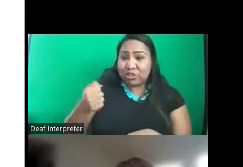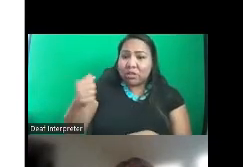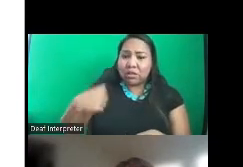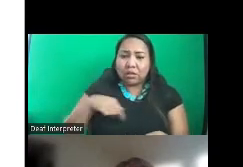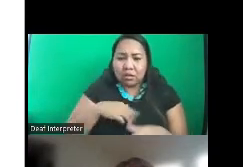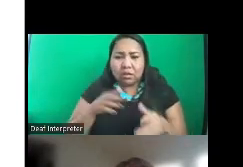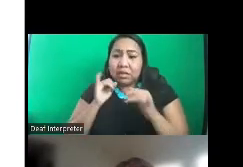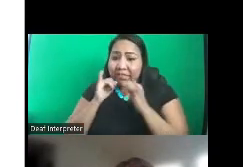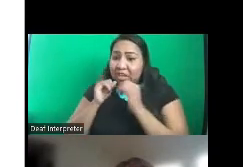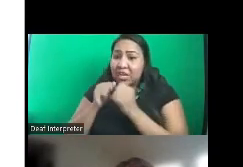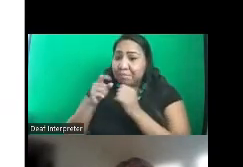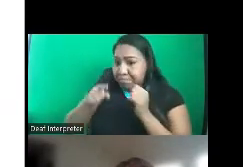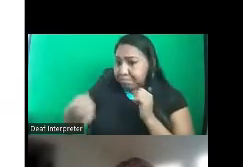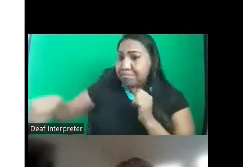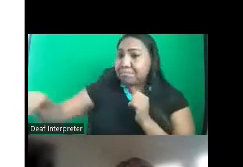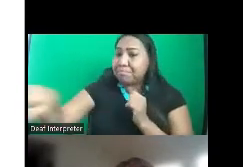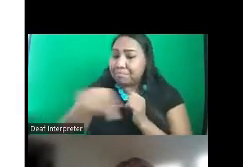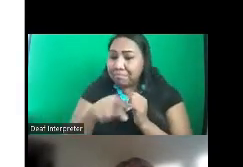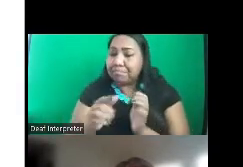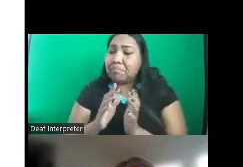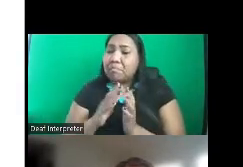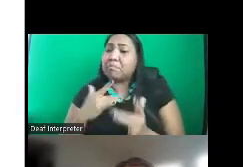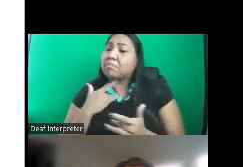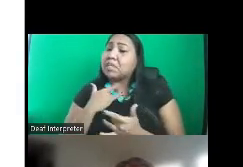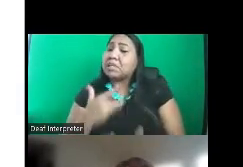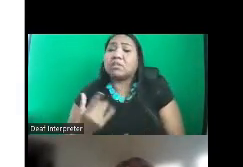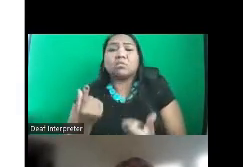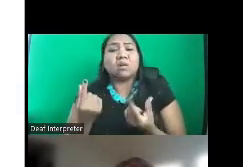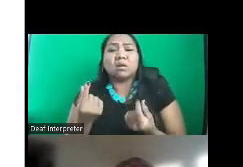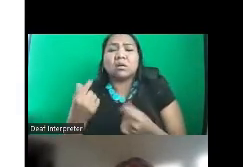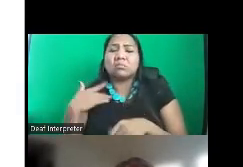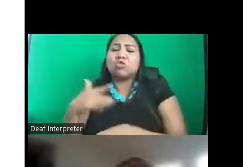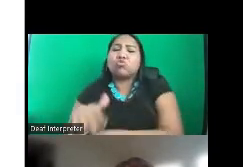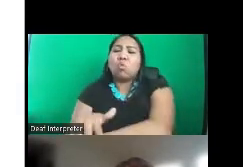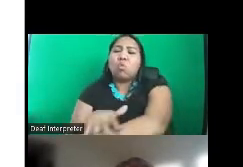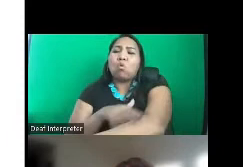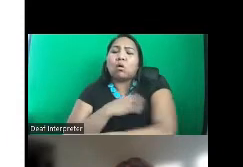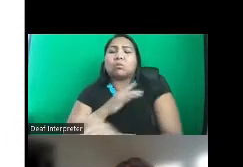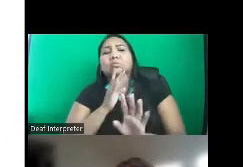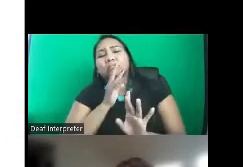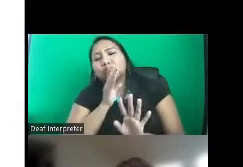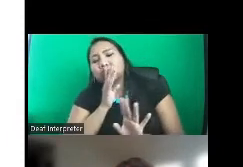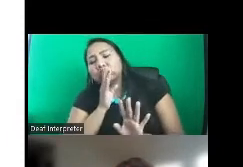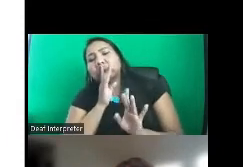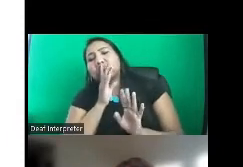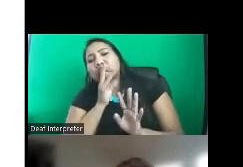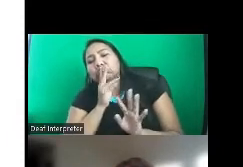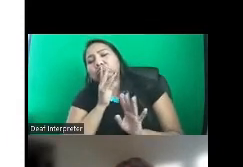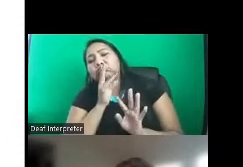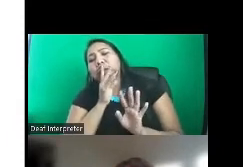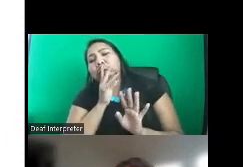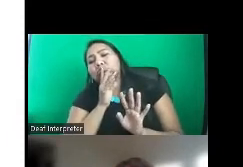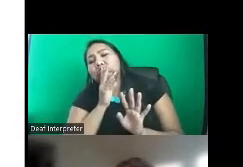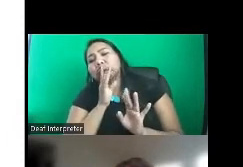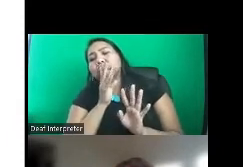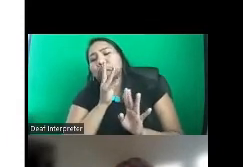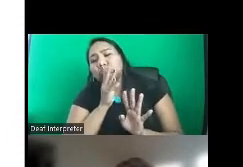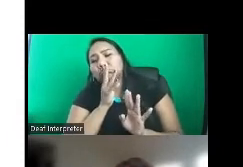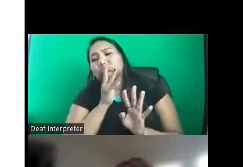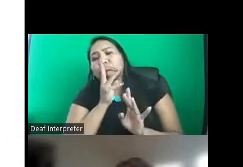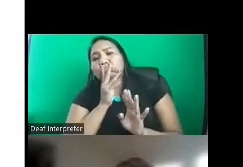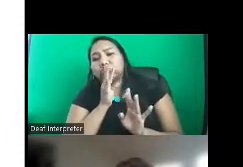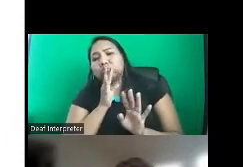typically speak slower. They have a story behind everything,